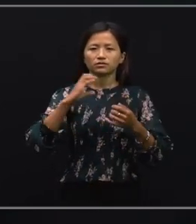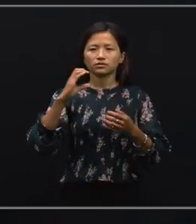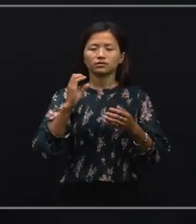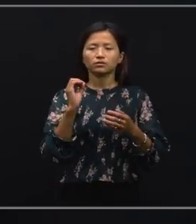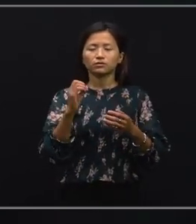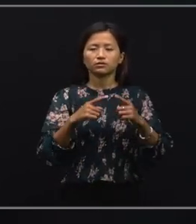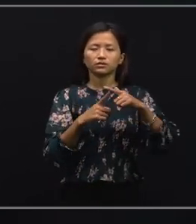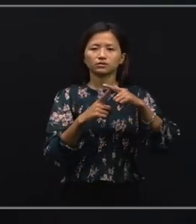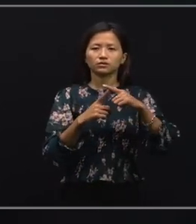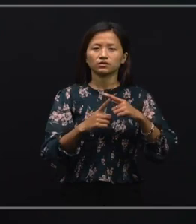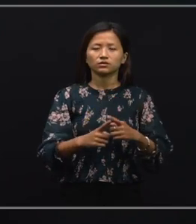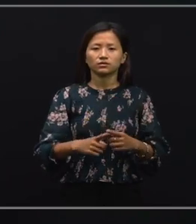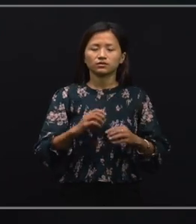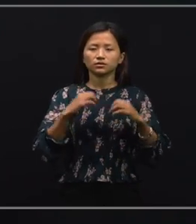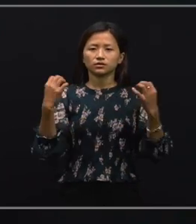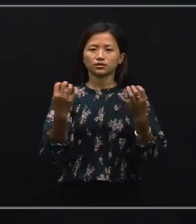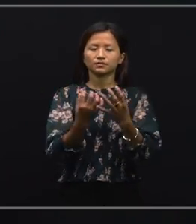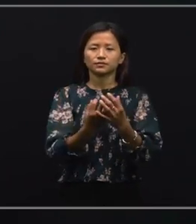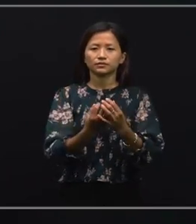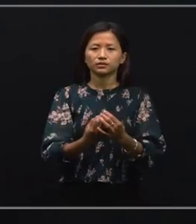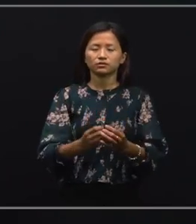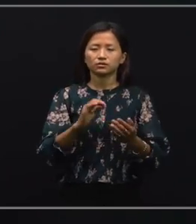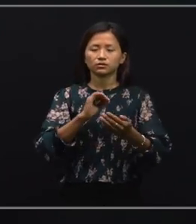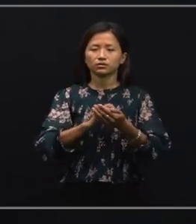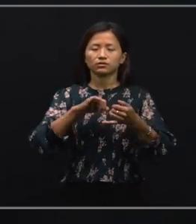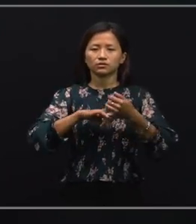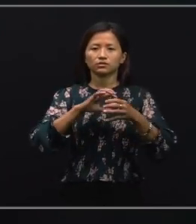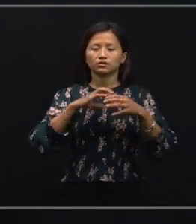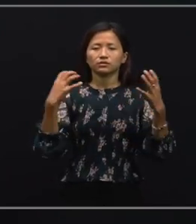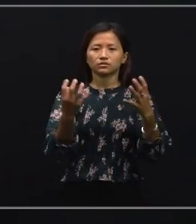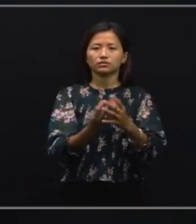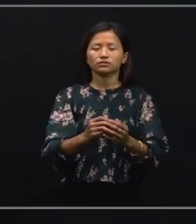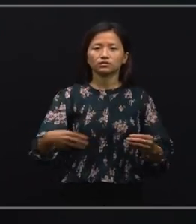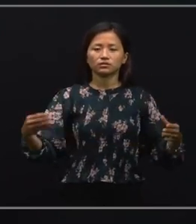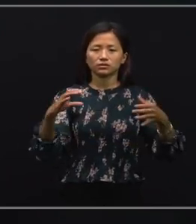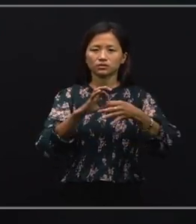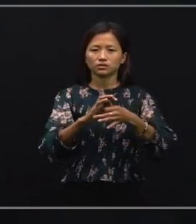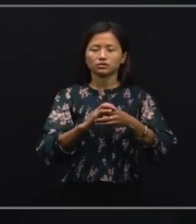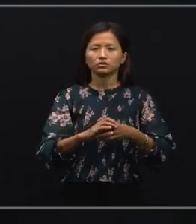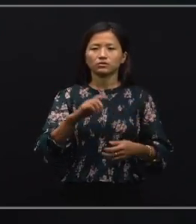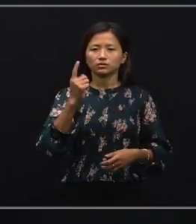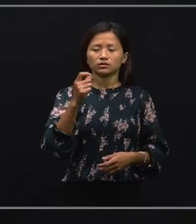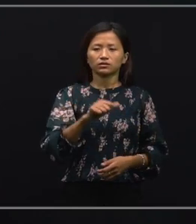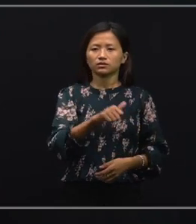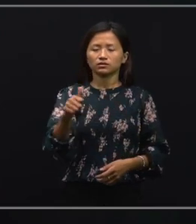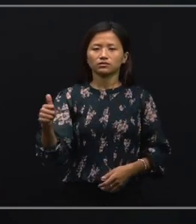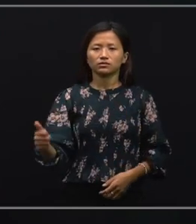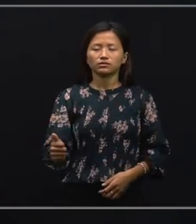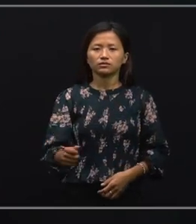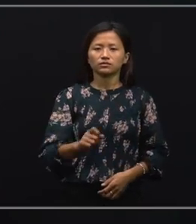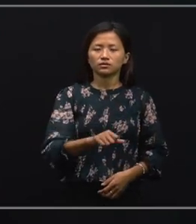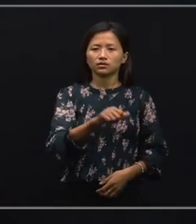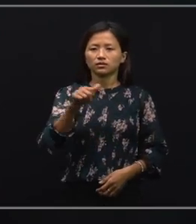we see a lot of stories which are the close-knit clans. They are so attached to one another that they do not